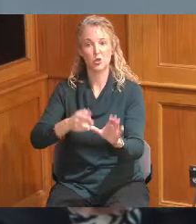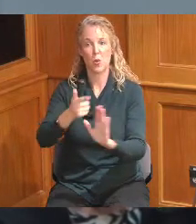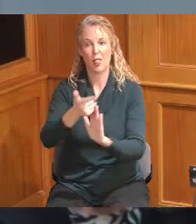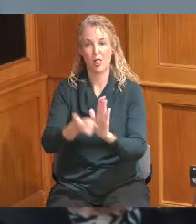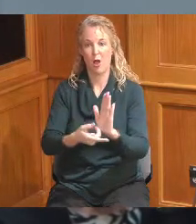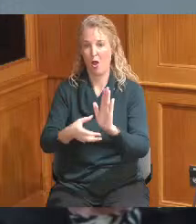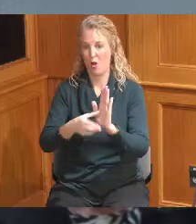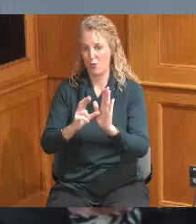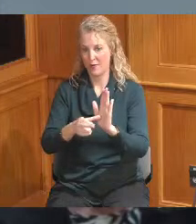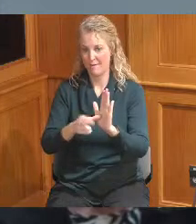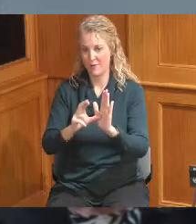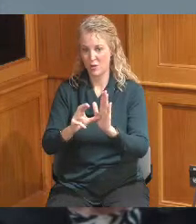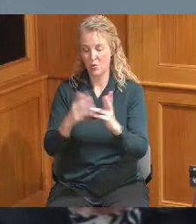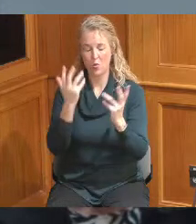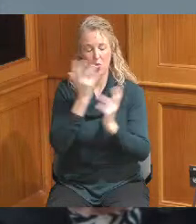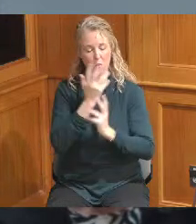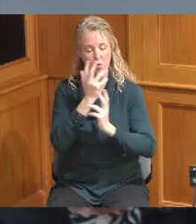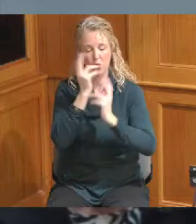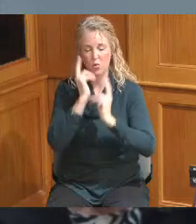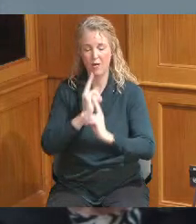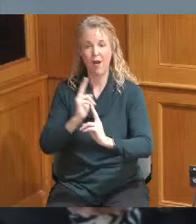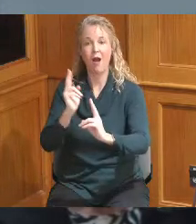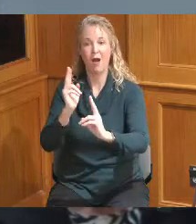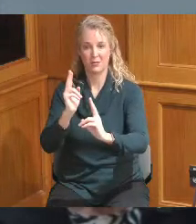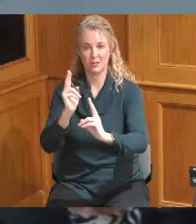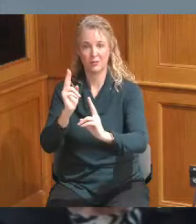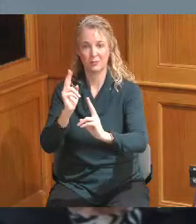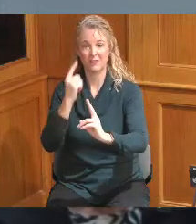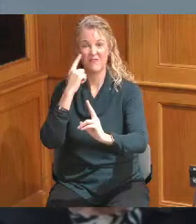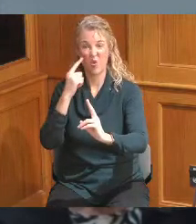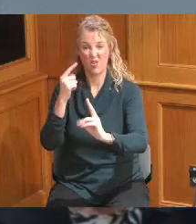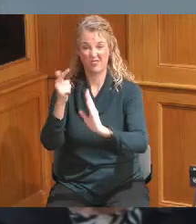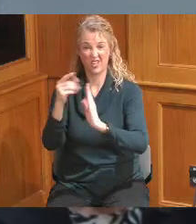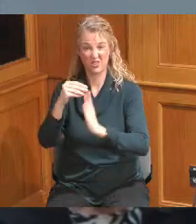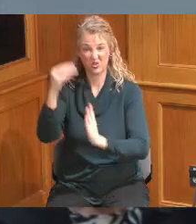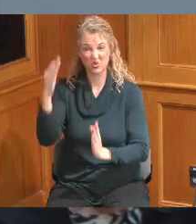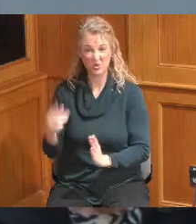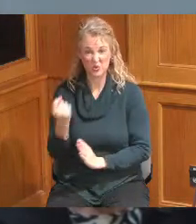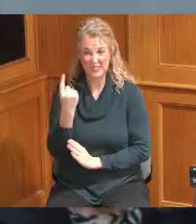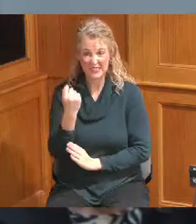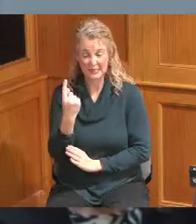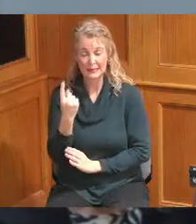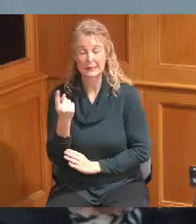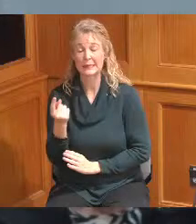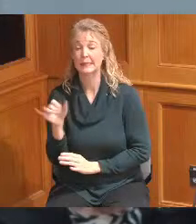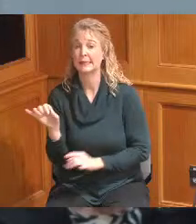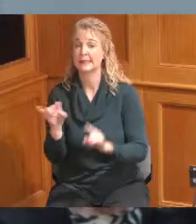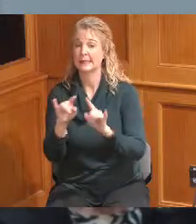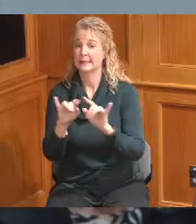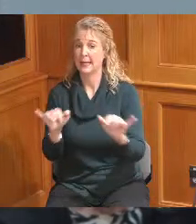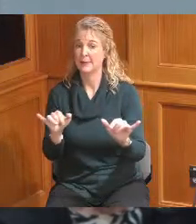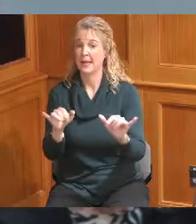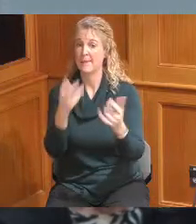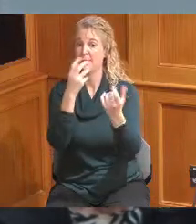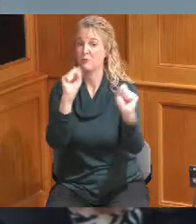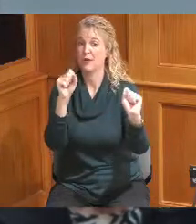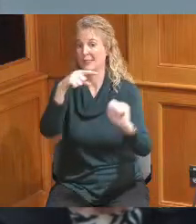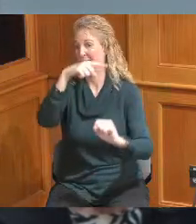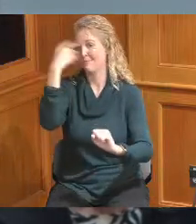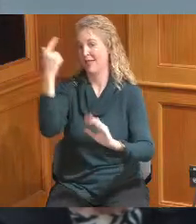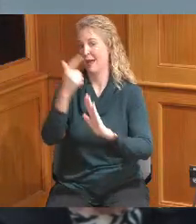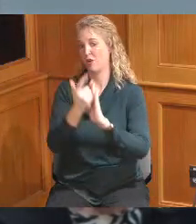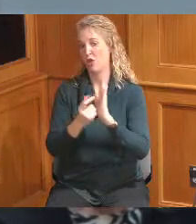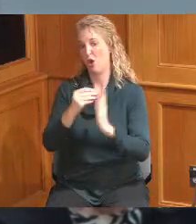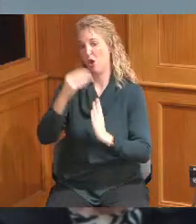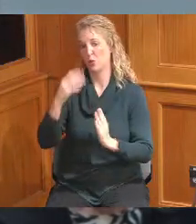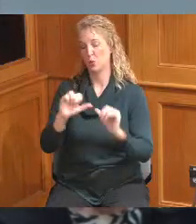Review, one of the highest honors a law student could receive. He also served as president of the Black Law